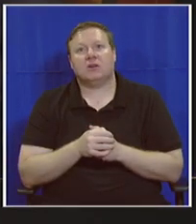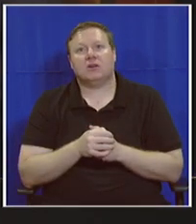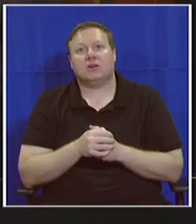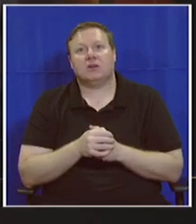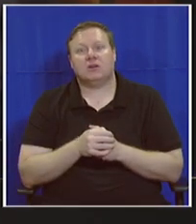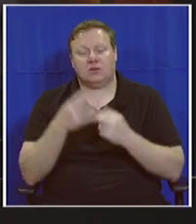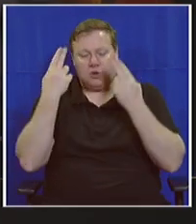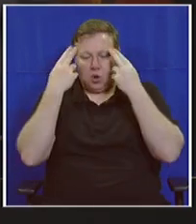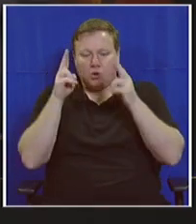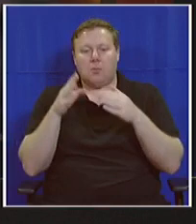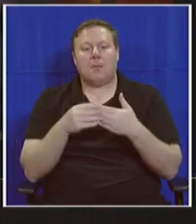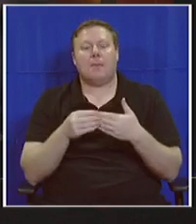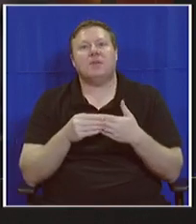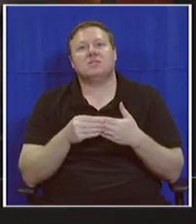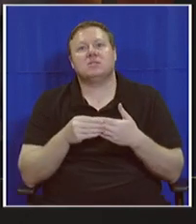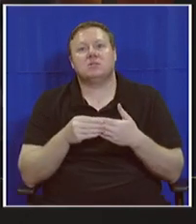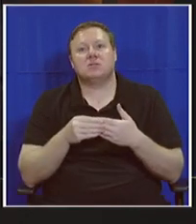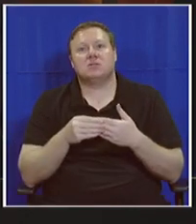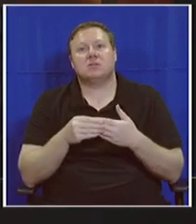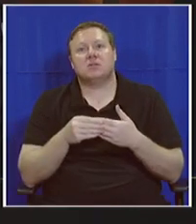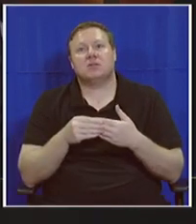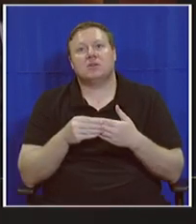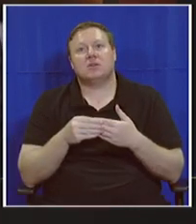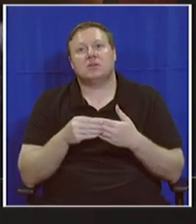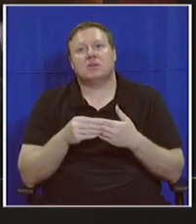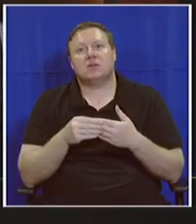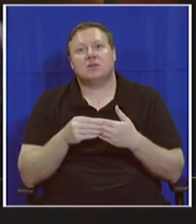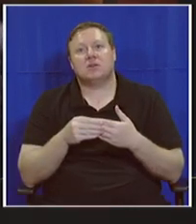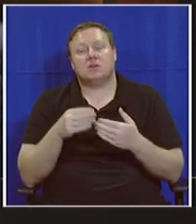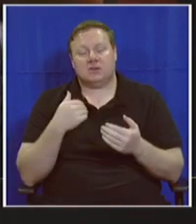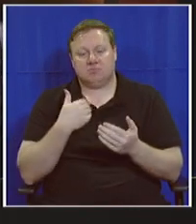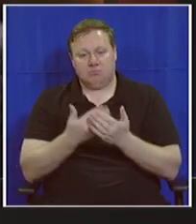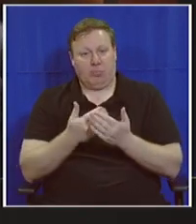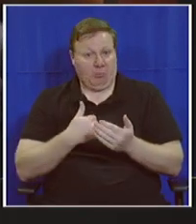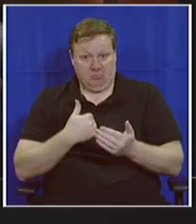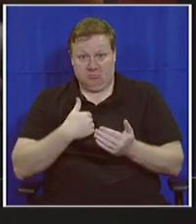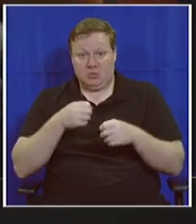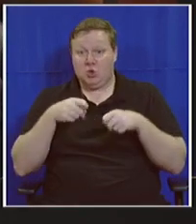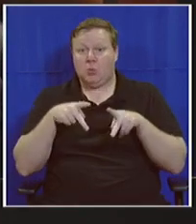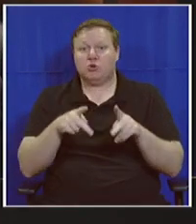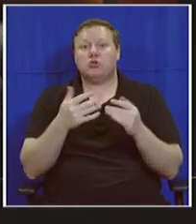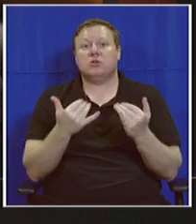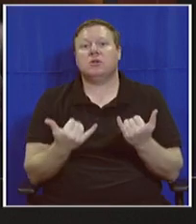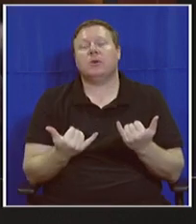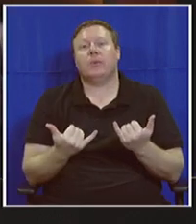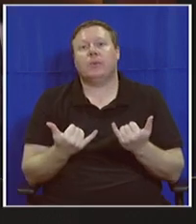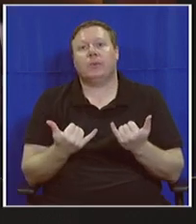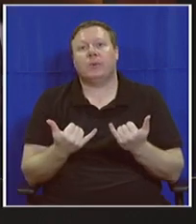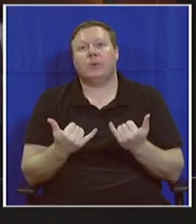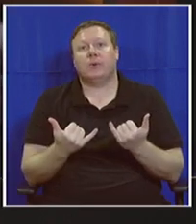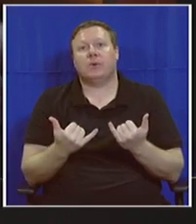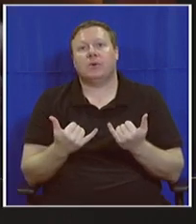Honorable members, may I take this opportunity to